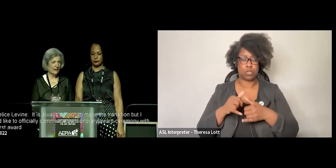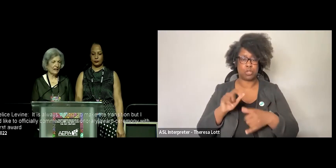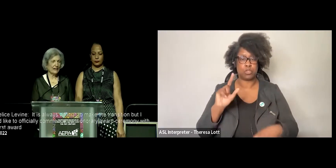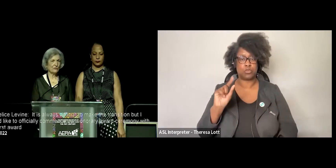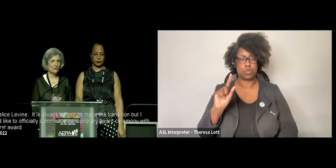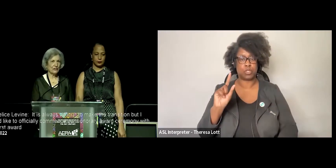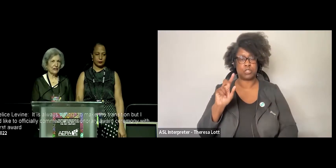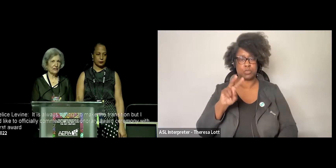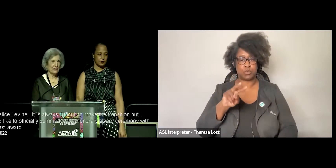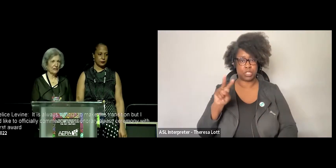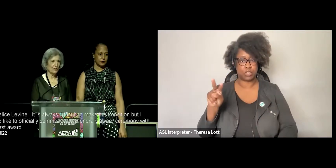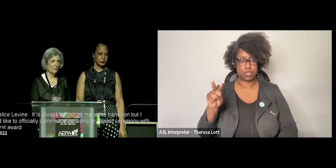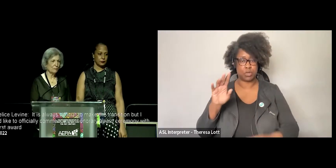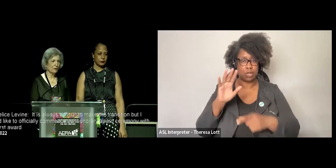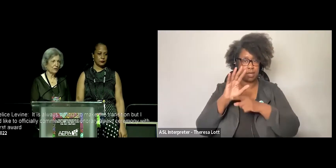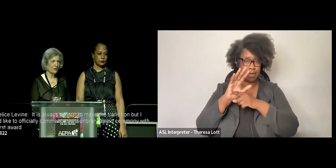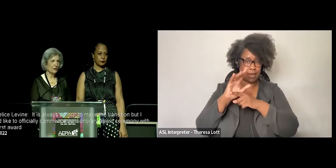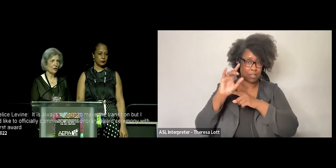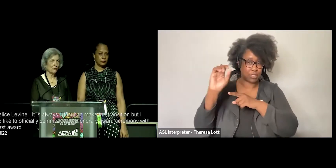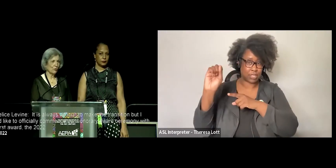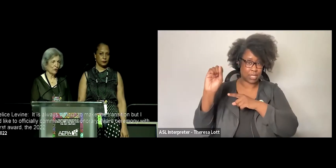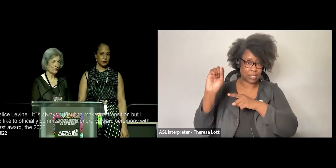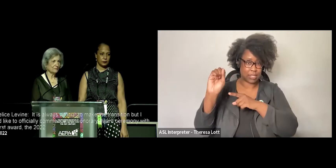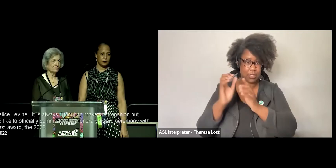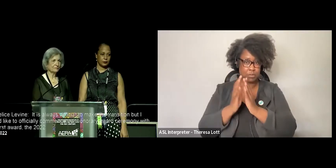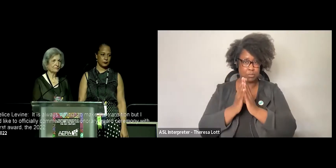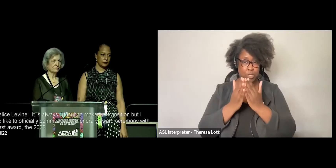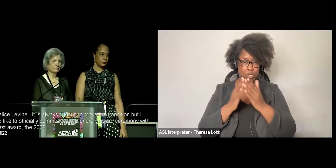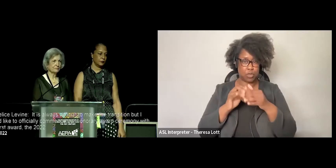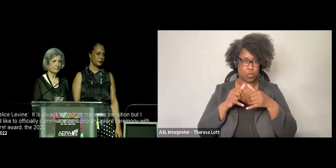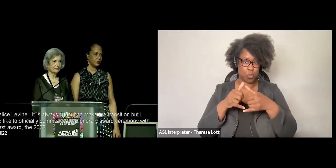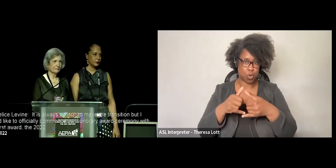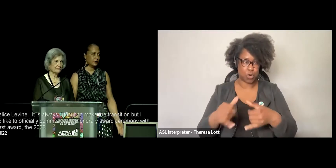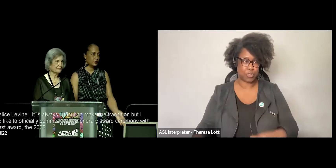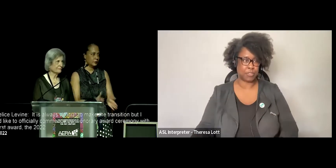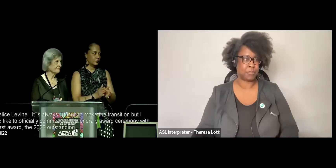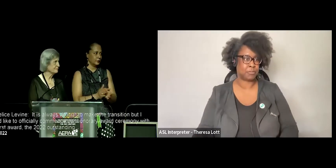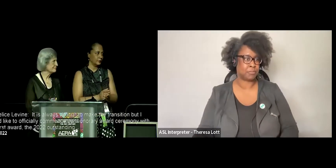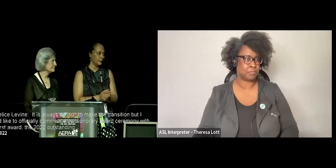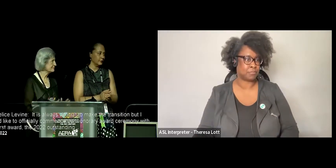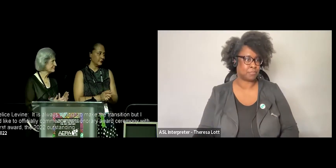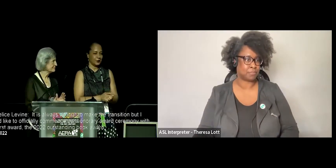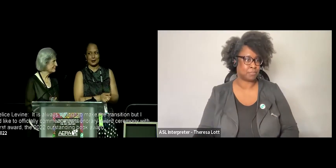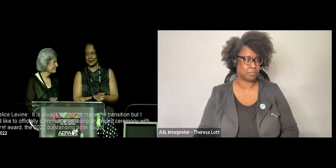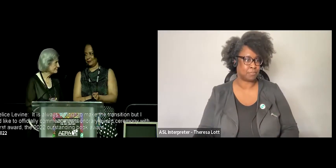2022 Outstanding Book Award.